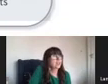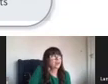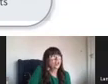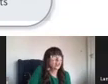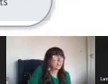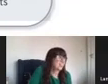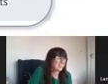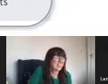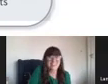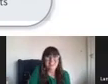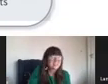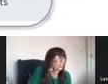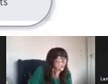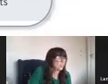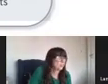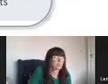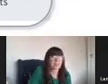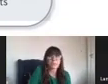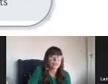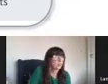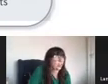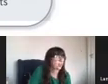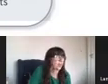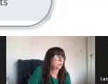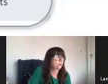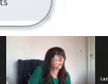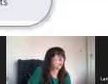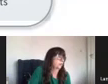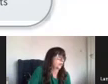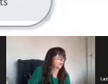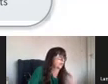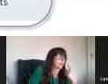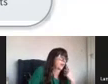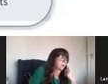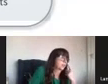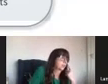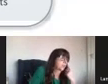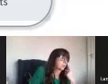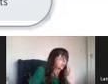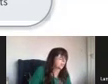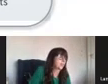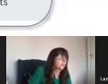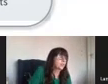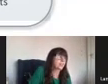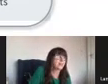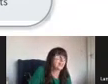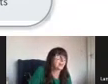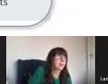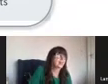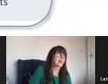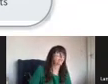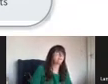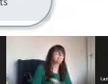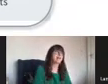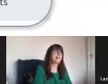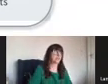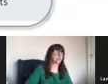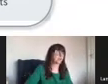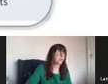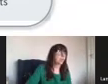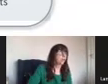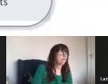So I'm a lawyer, right? I like solutions. I want to look at how we can get past this. So the deaf community have been campaigning now